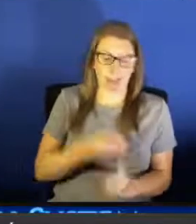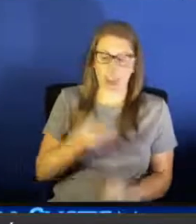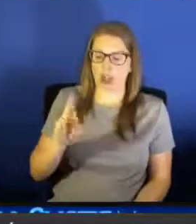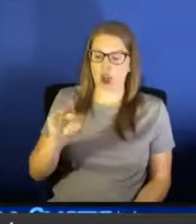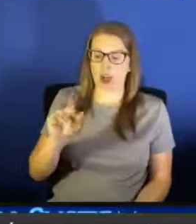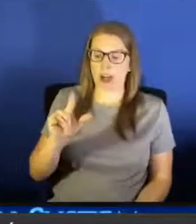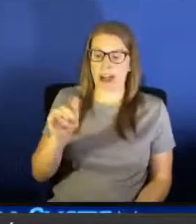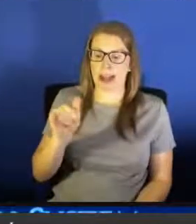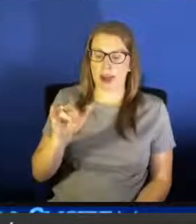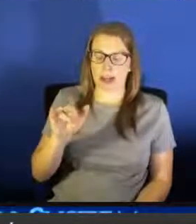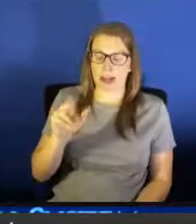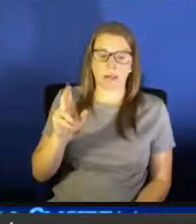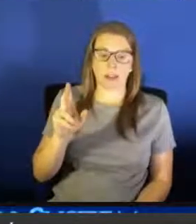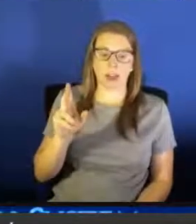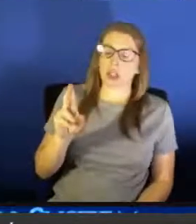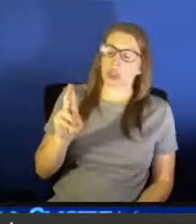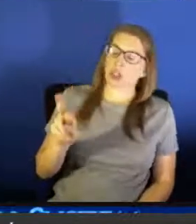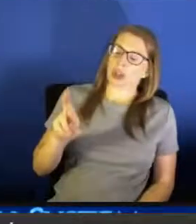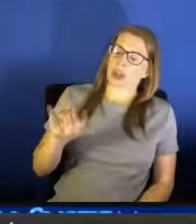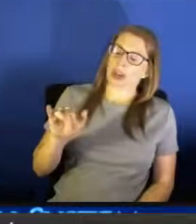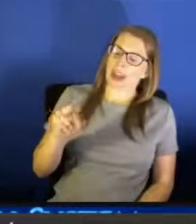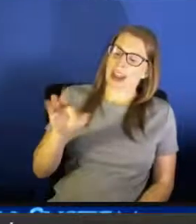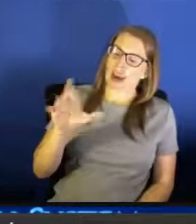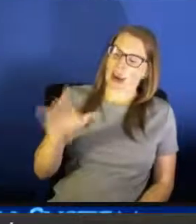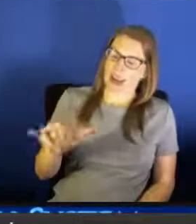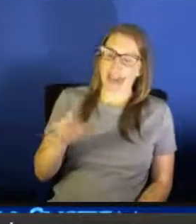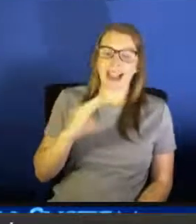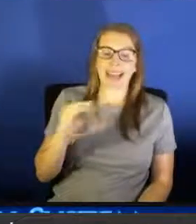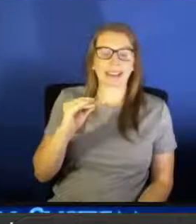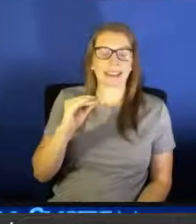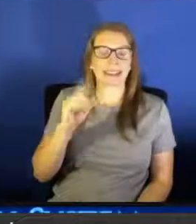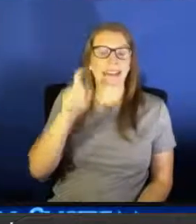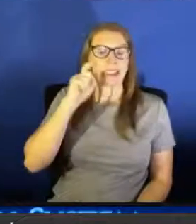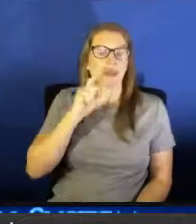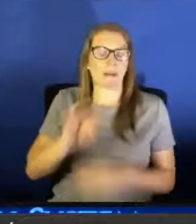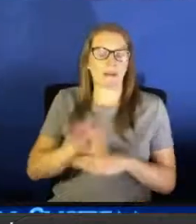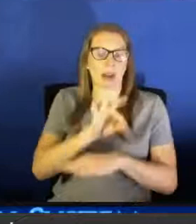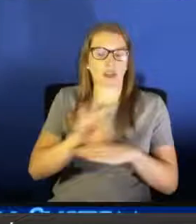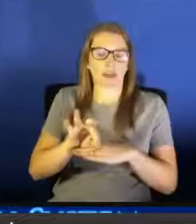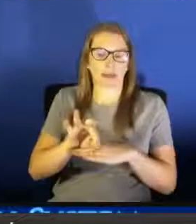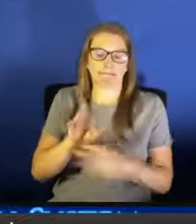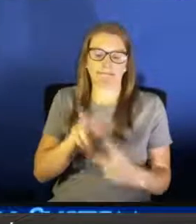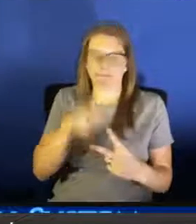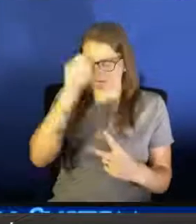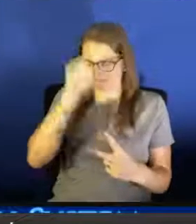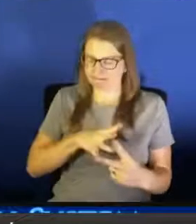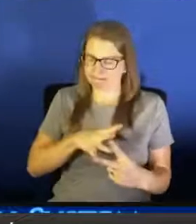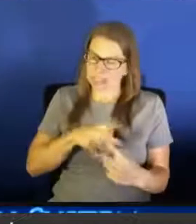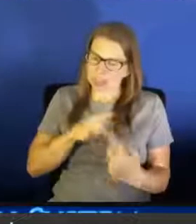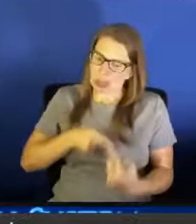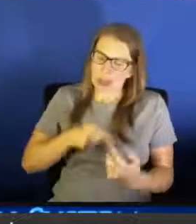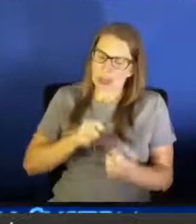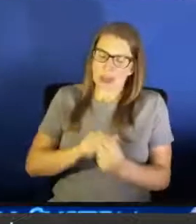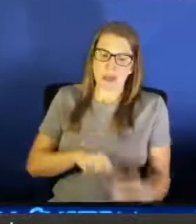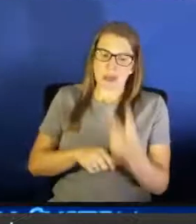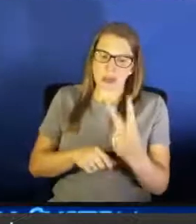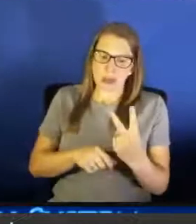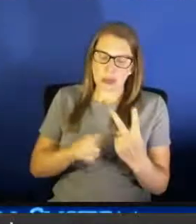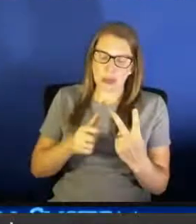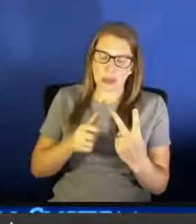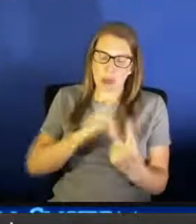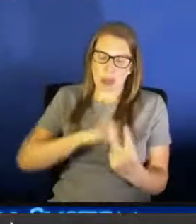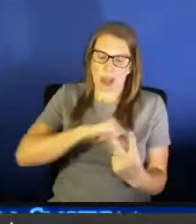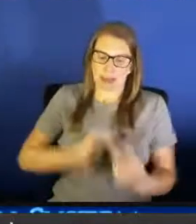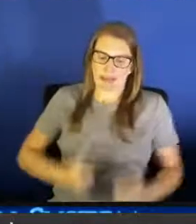function. So men really experience problems with these two quality of life issues after any